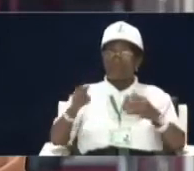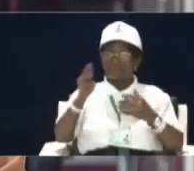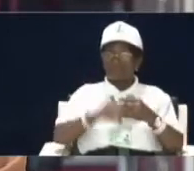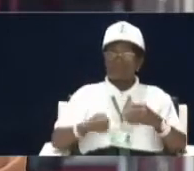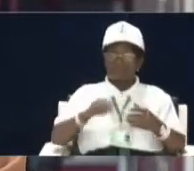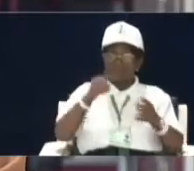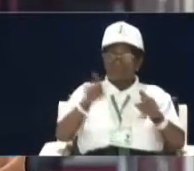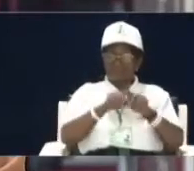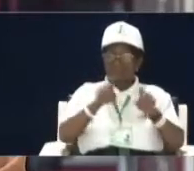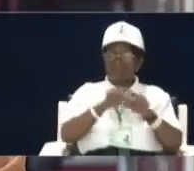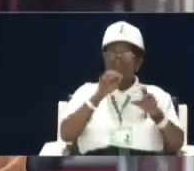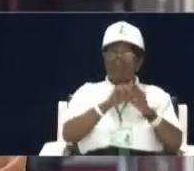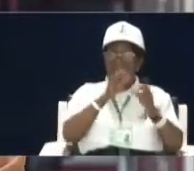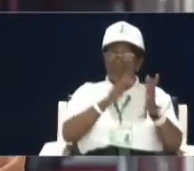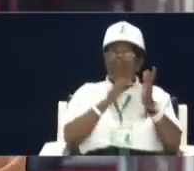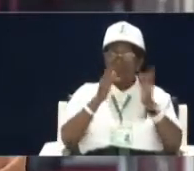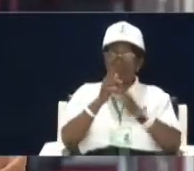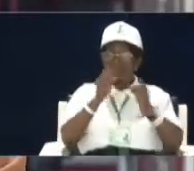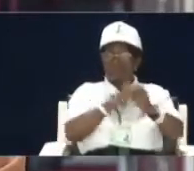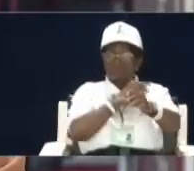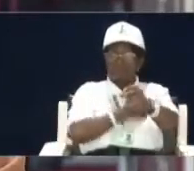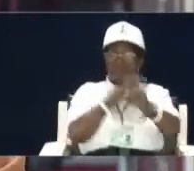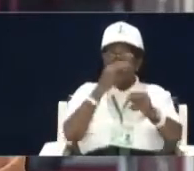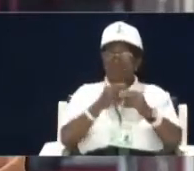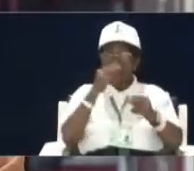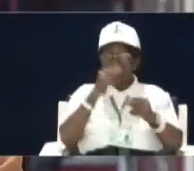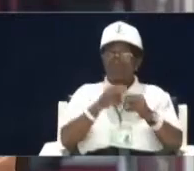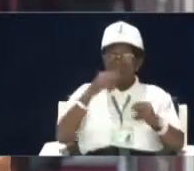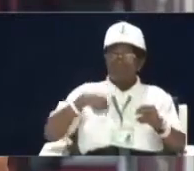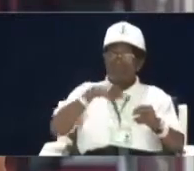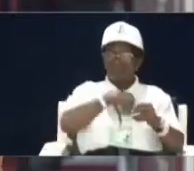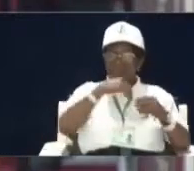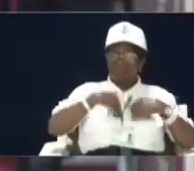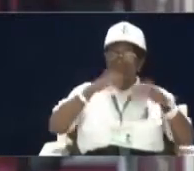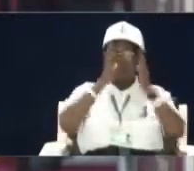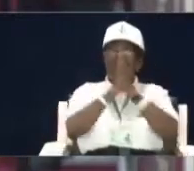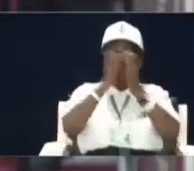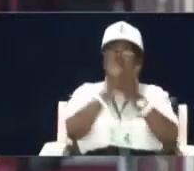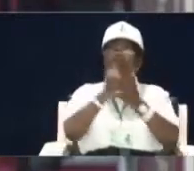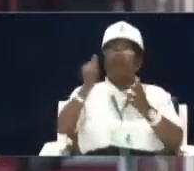have prayed. Amen. Praise the Lord.